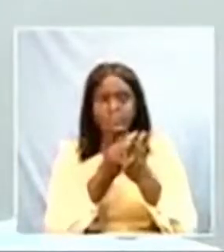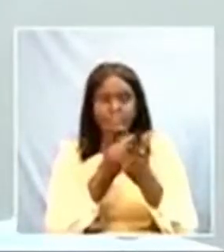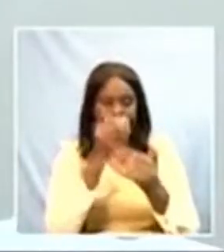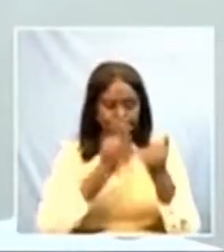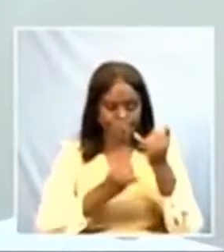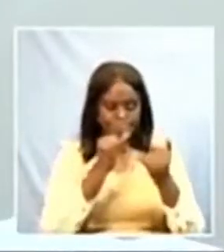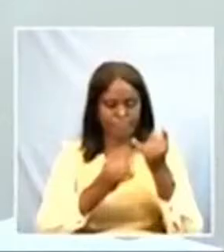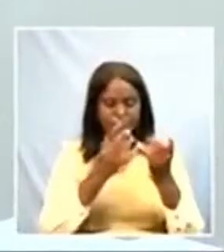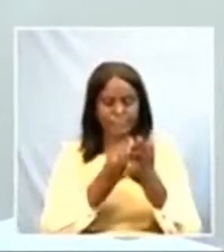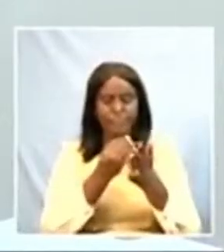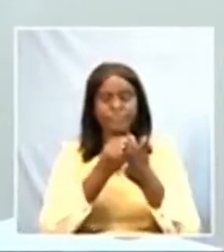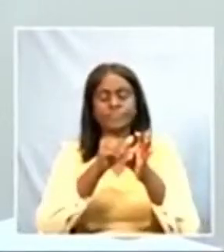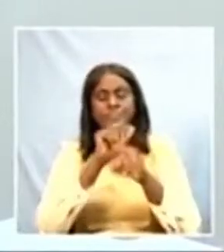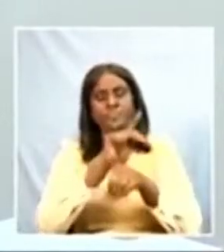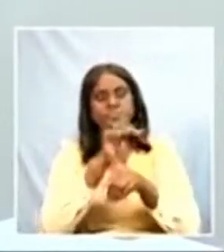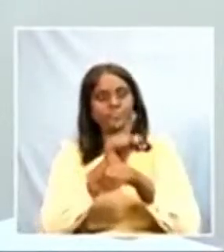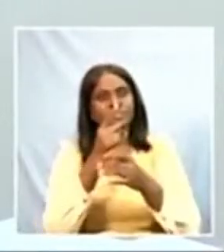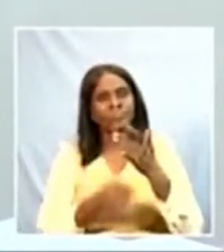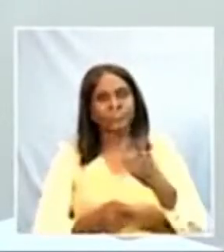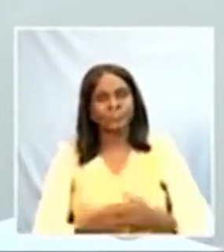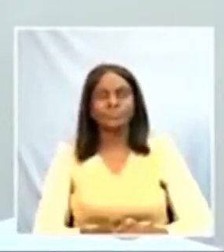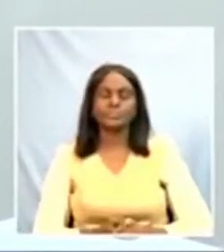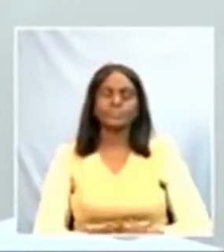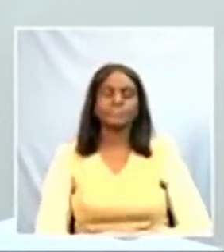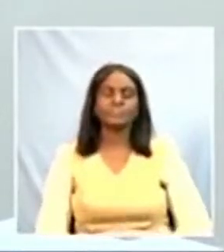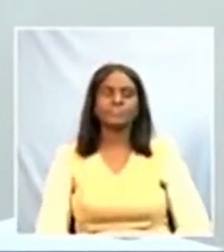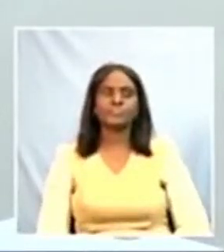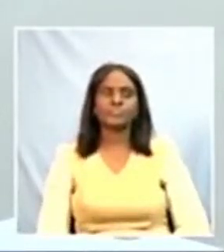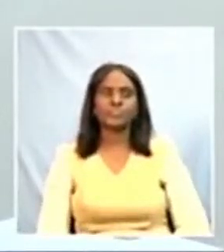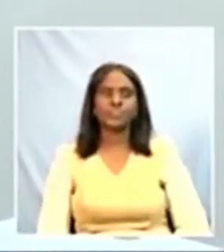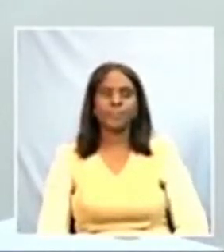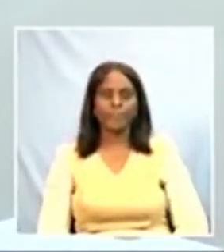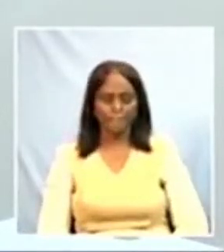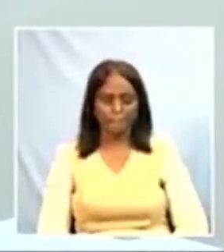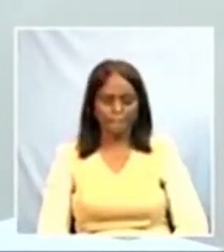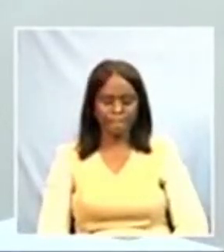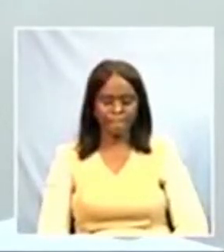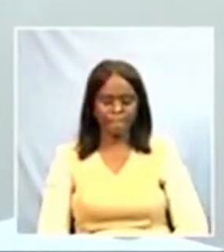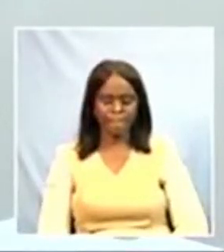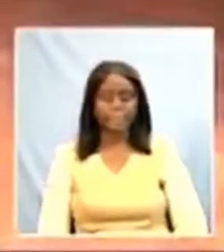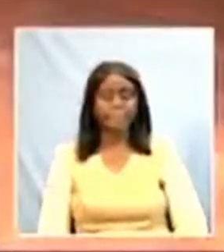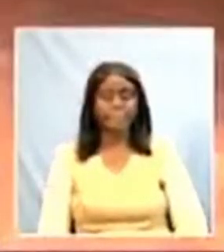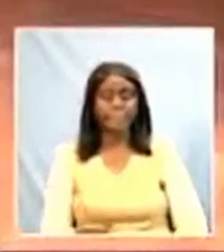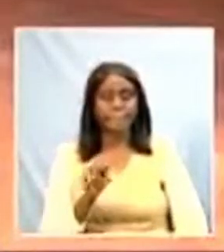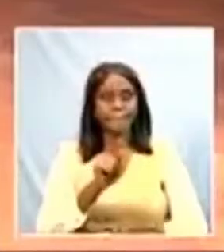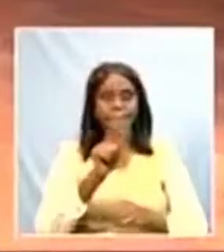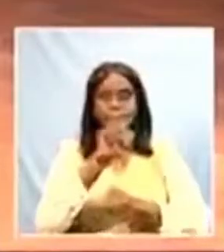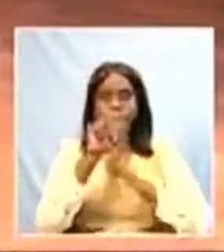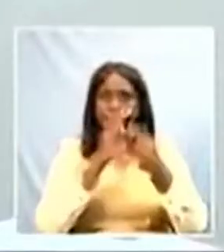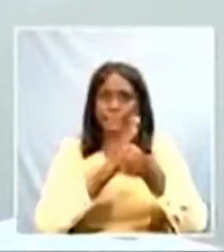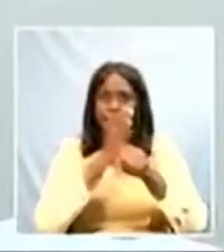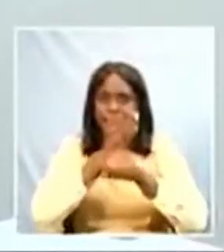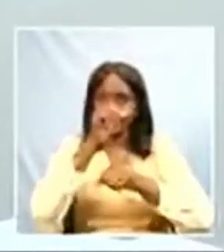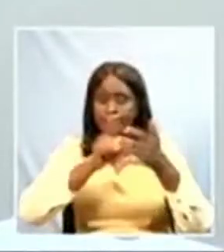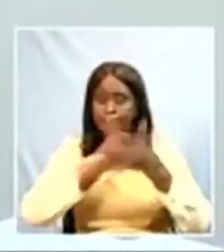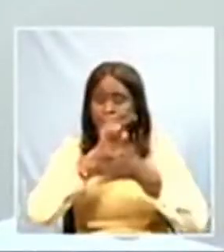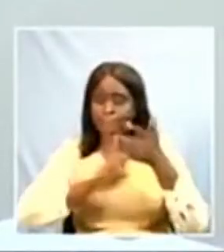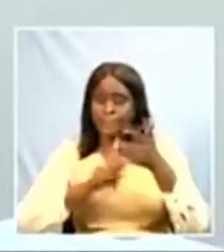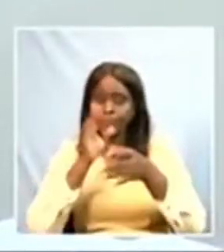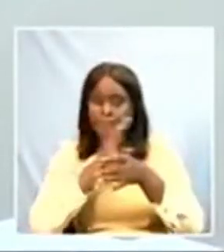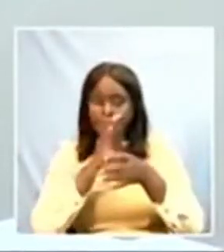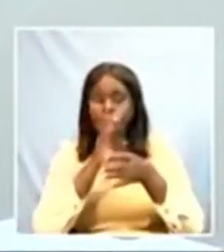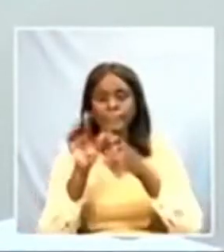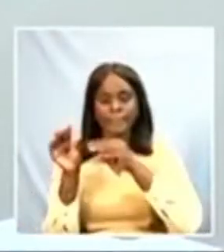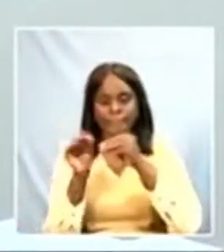on the project? That's the question. After termination, take